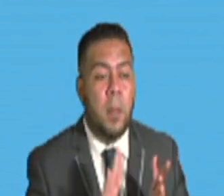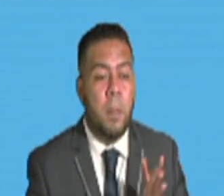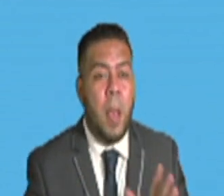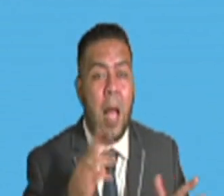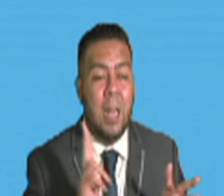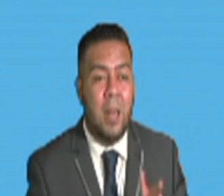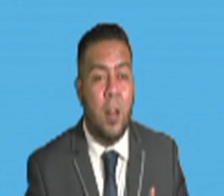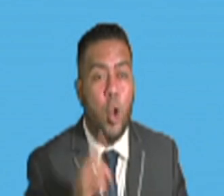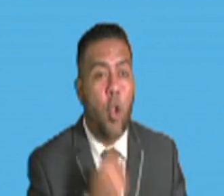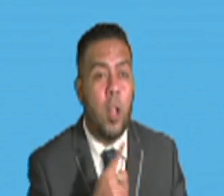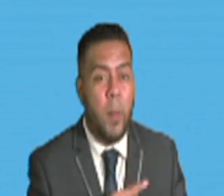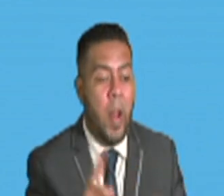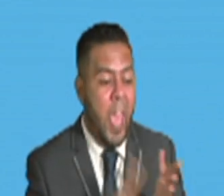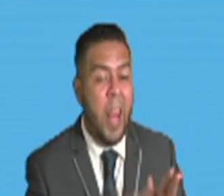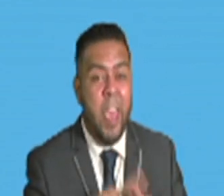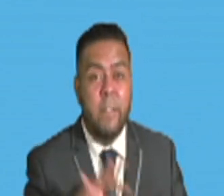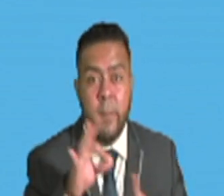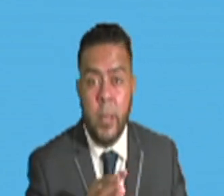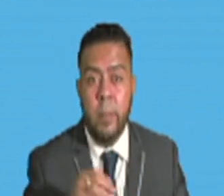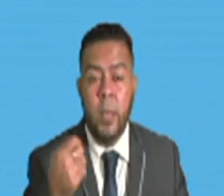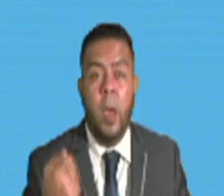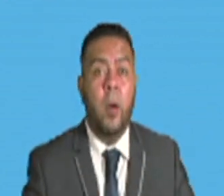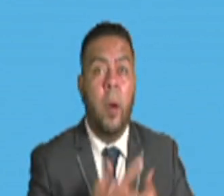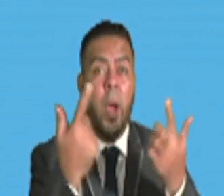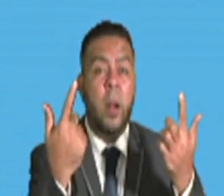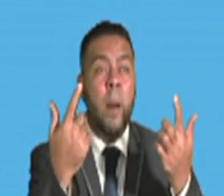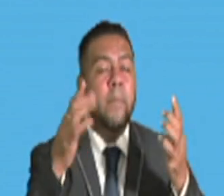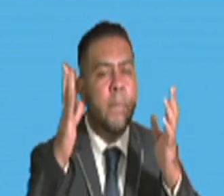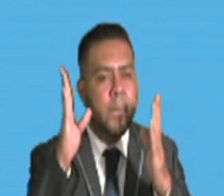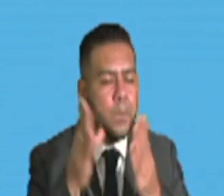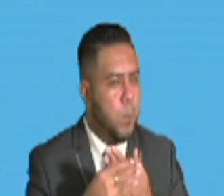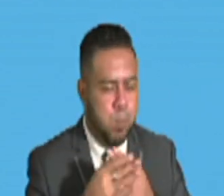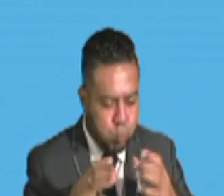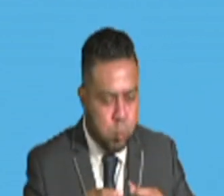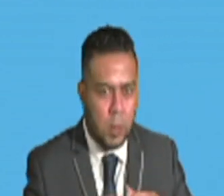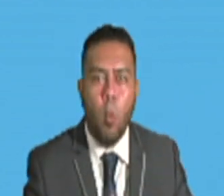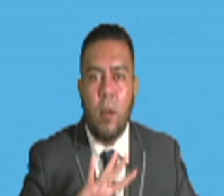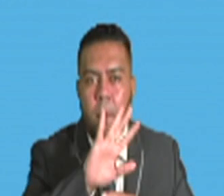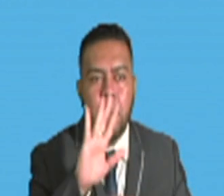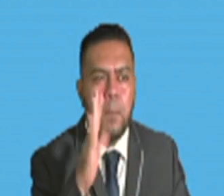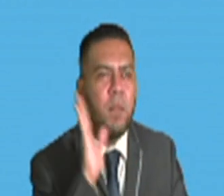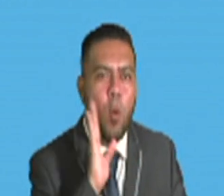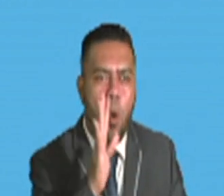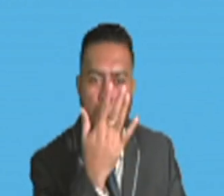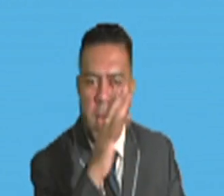about NFP being a great party, formed under a mango tree, etc. Mr. Speaker,